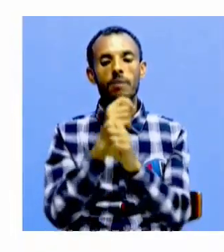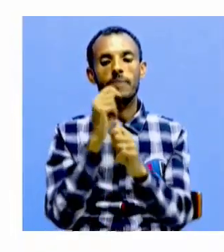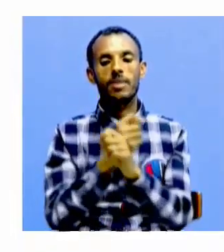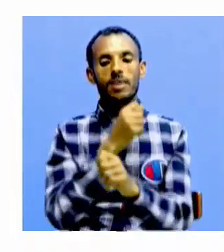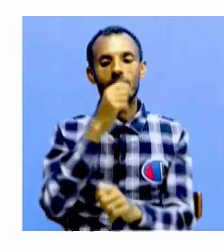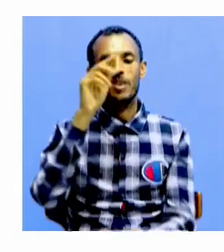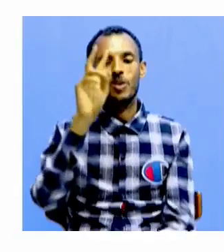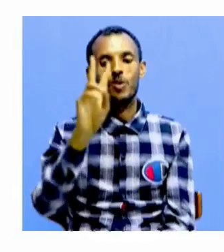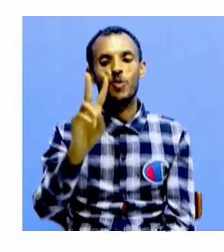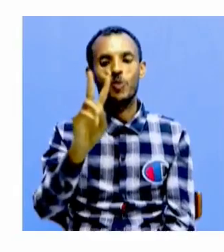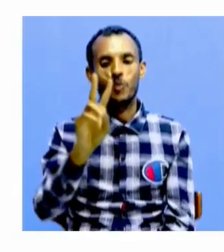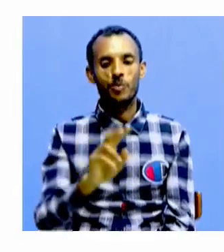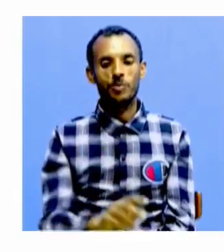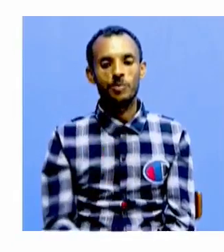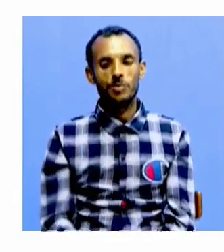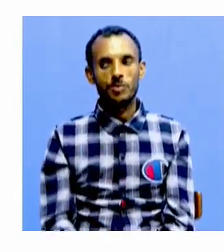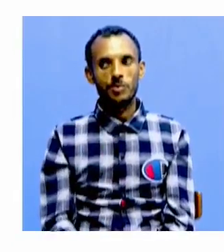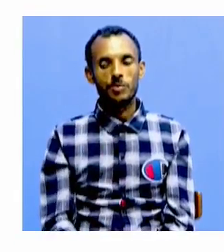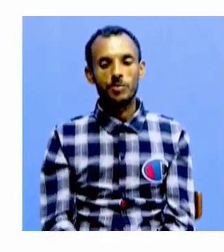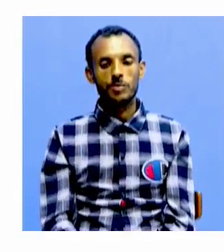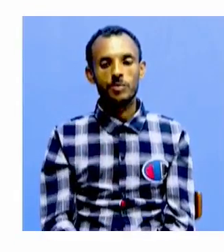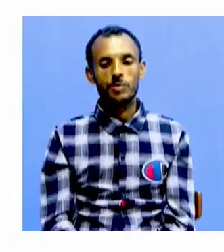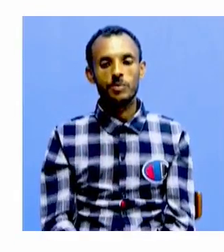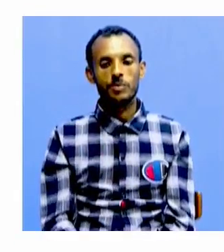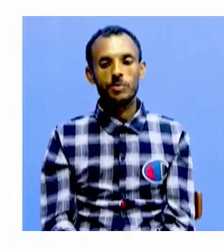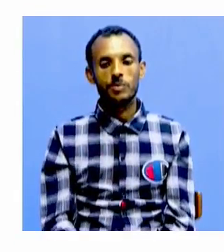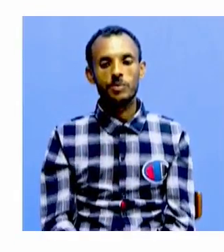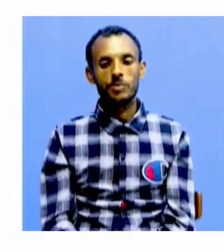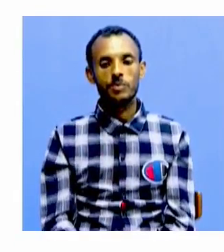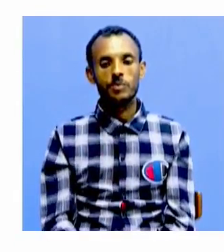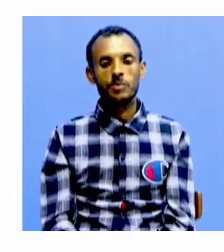Activity 2.